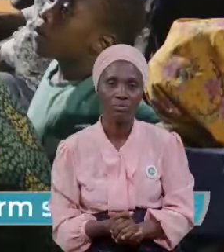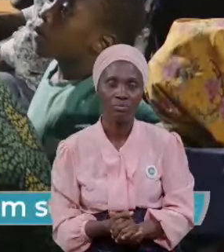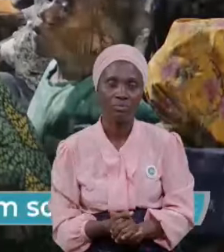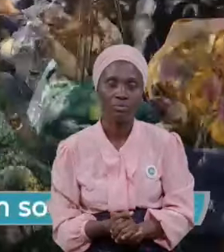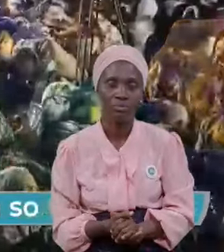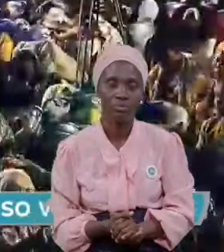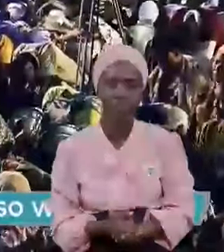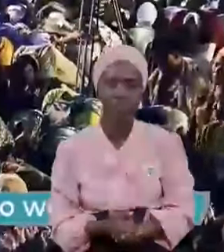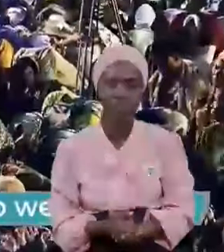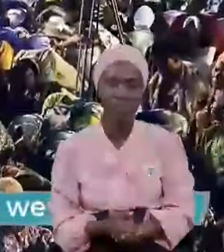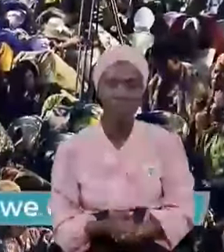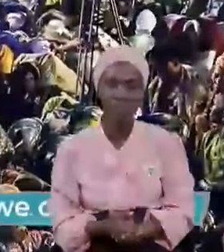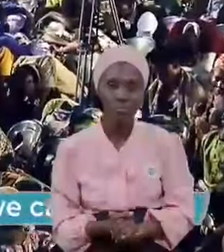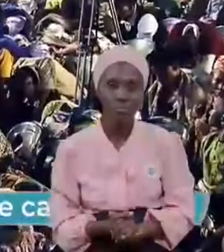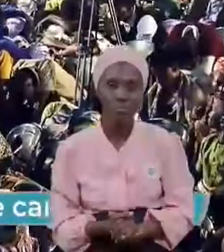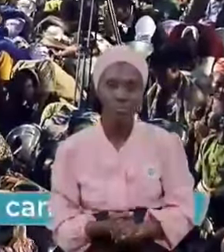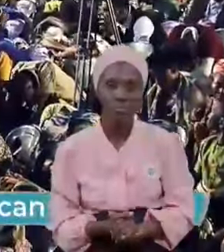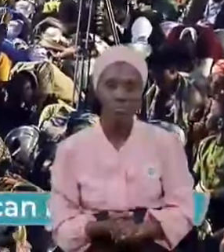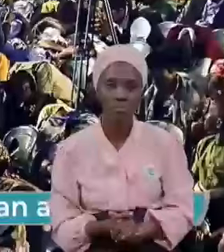Nobody should be neglected.